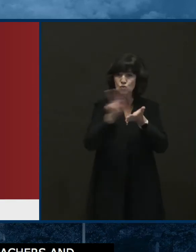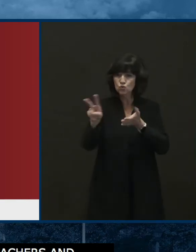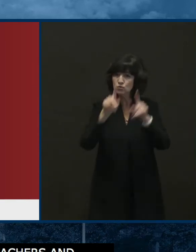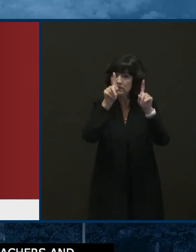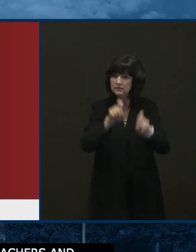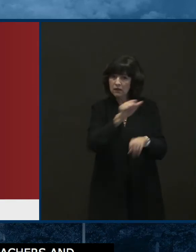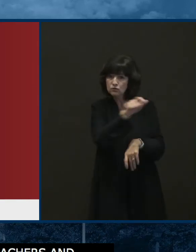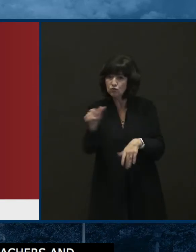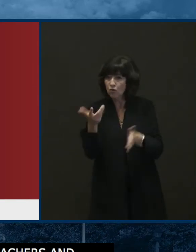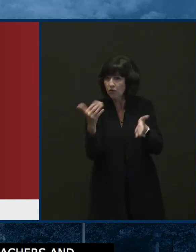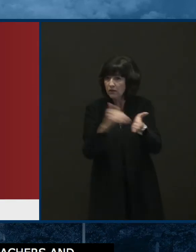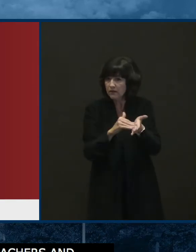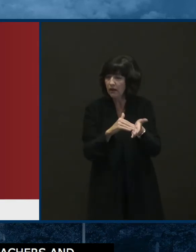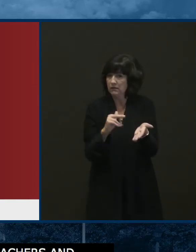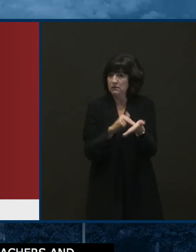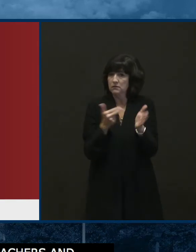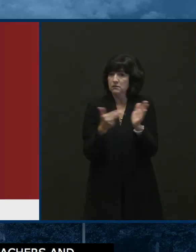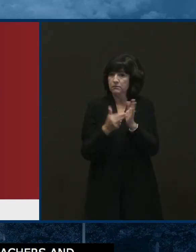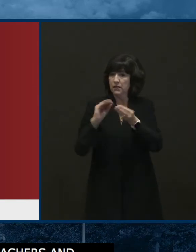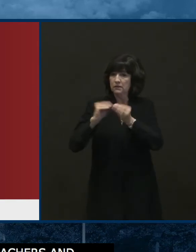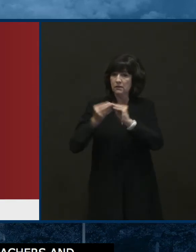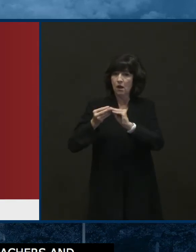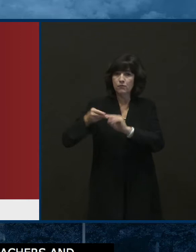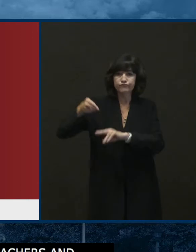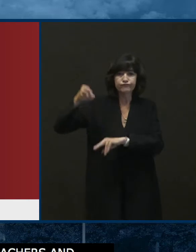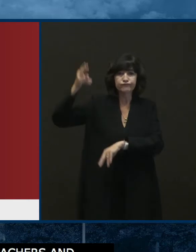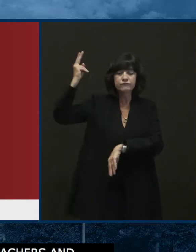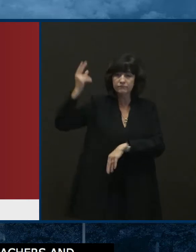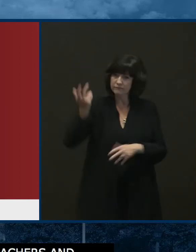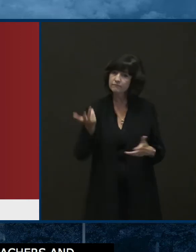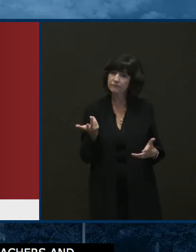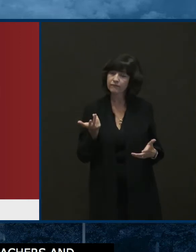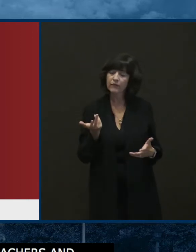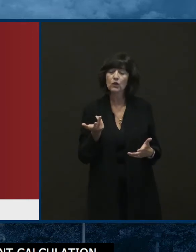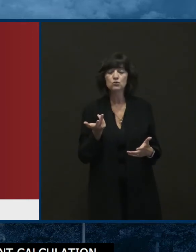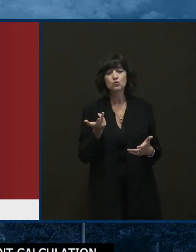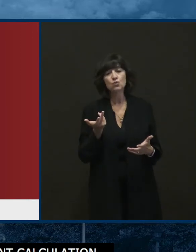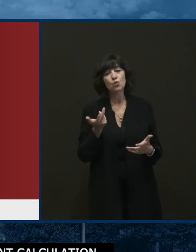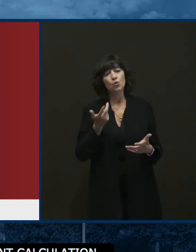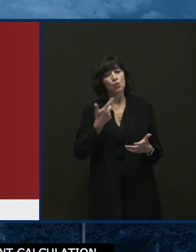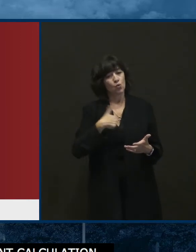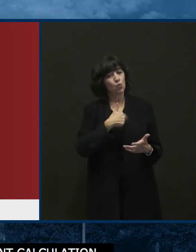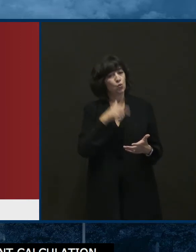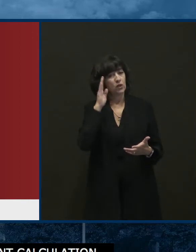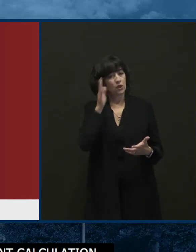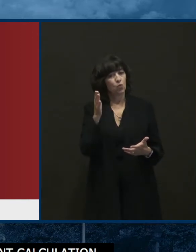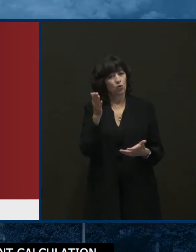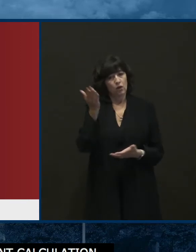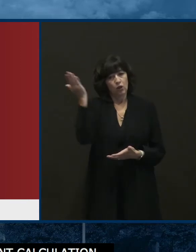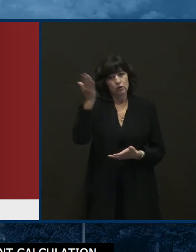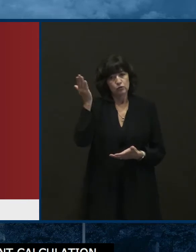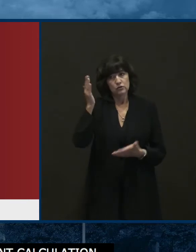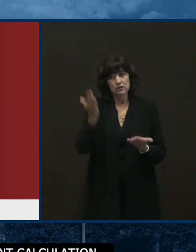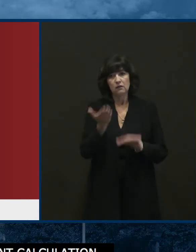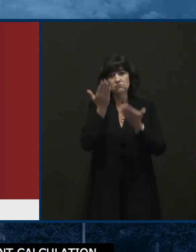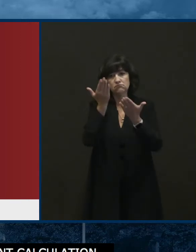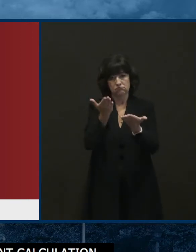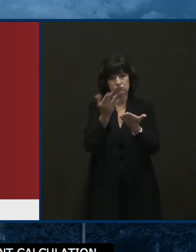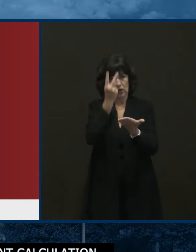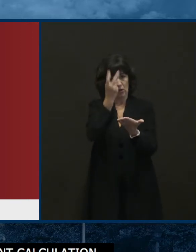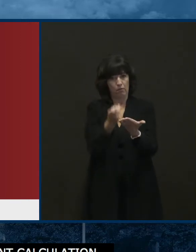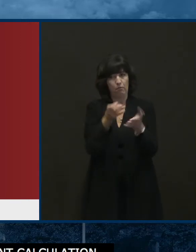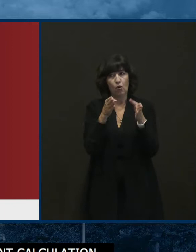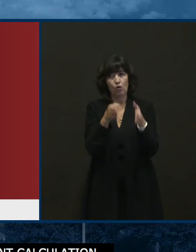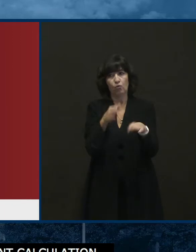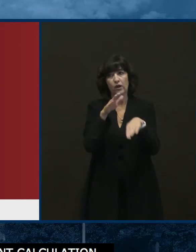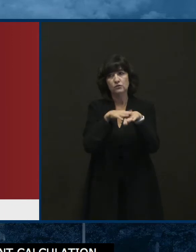the usefulness of that data and that data point. So we'll present both data sets on the data